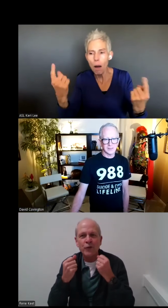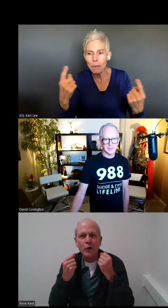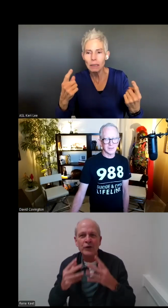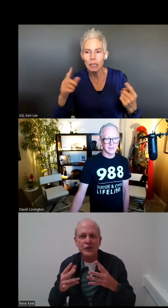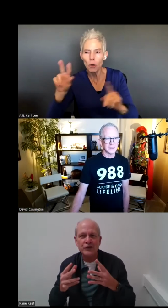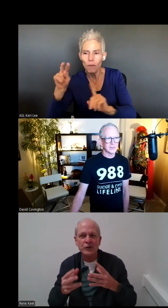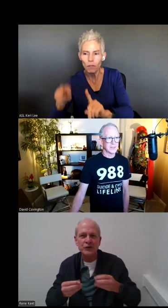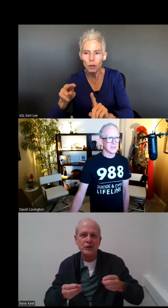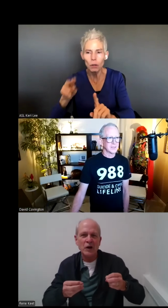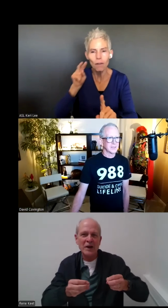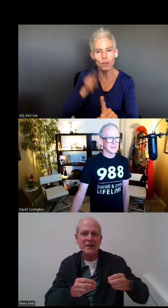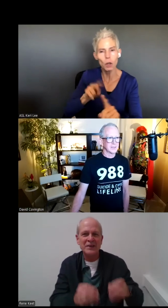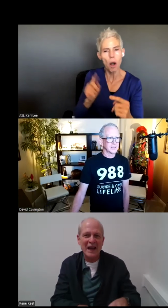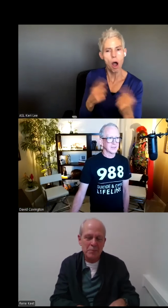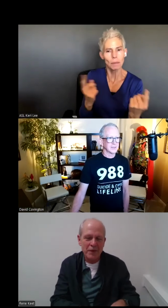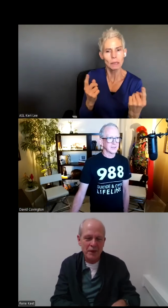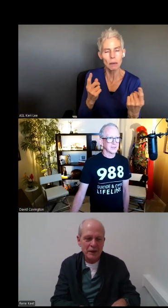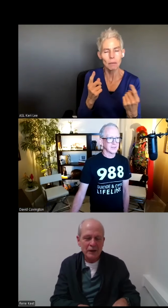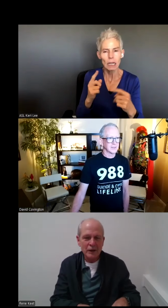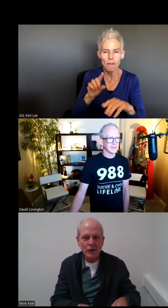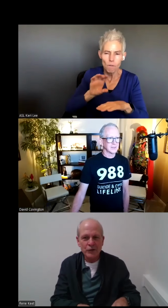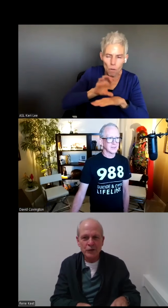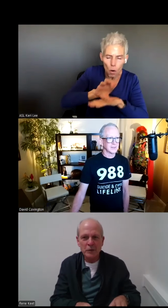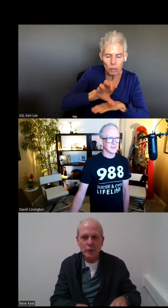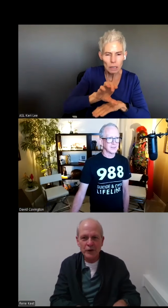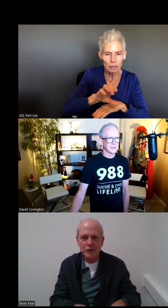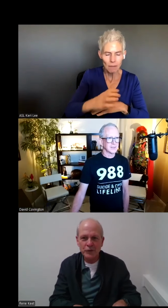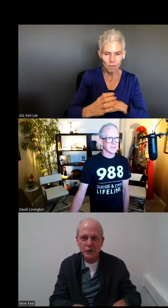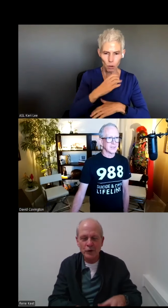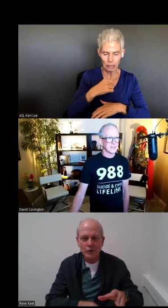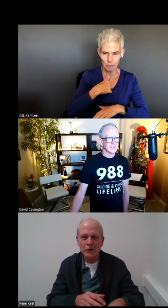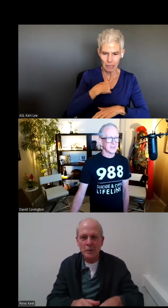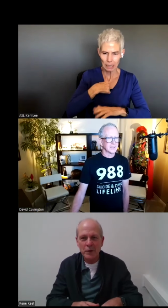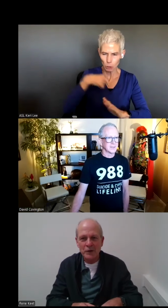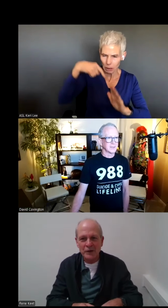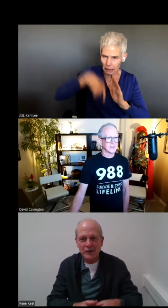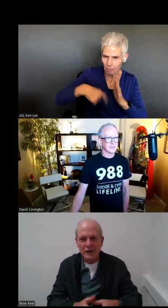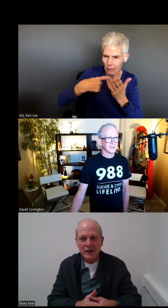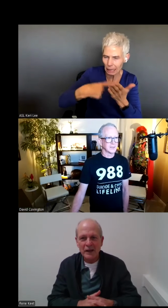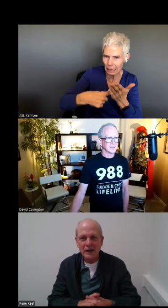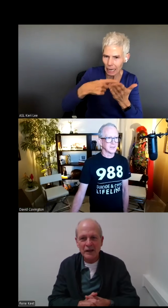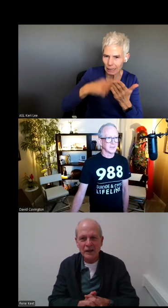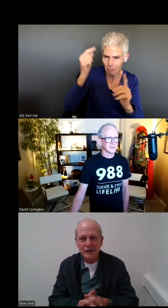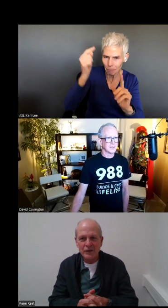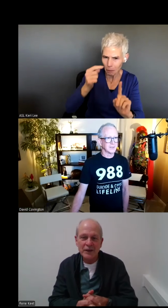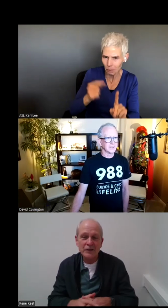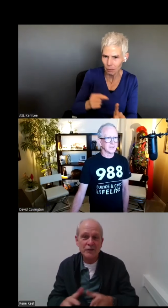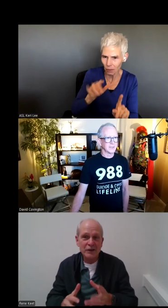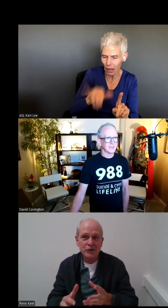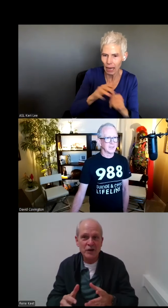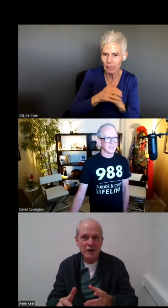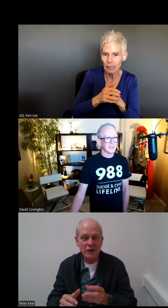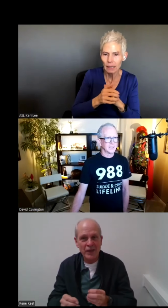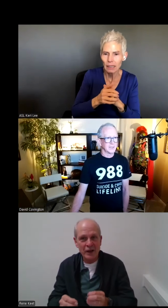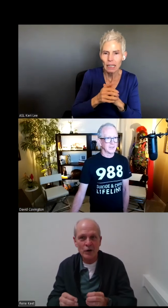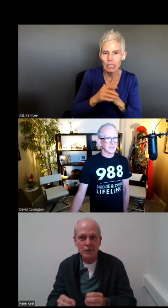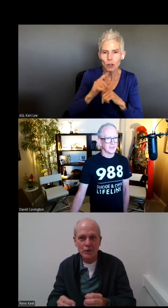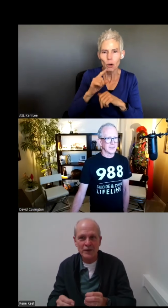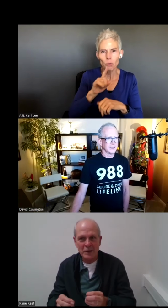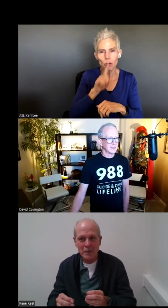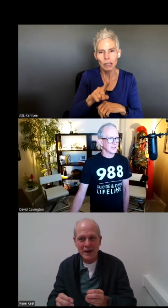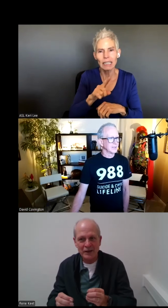it forces you to go in depth, also to the point of view of your opponent. So that's a very strong